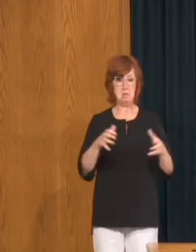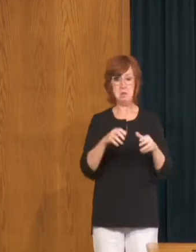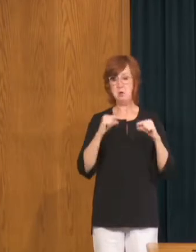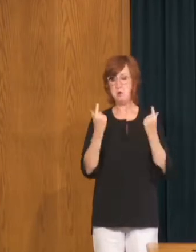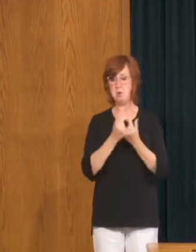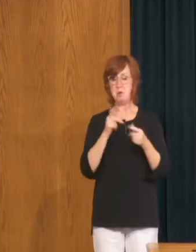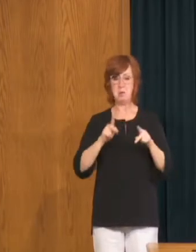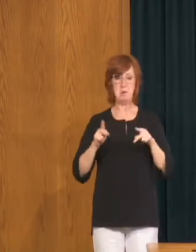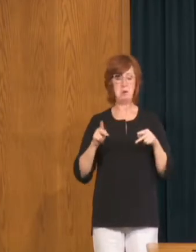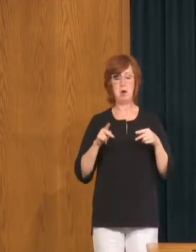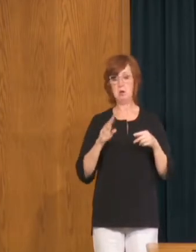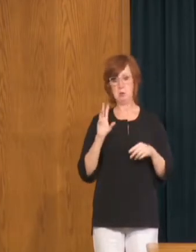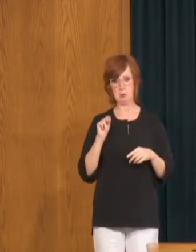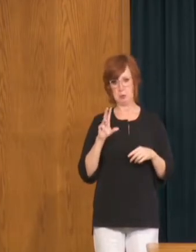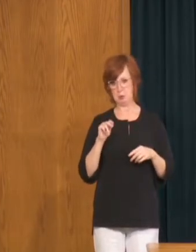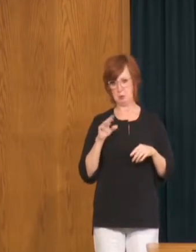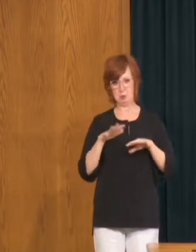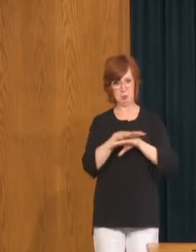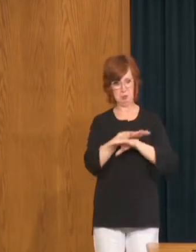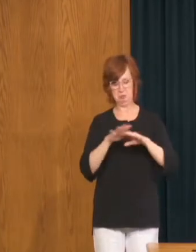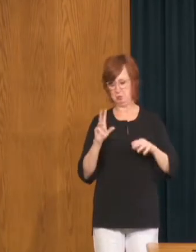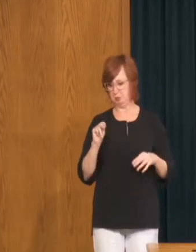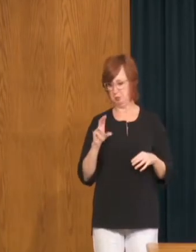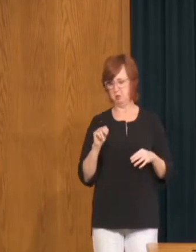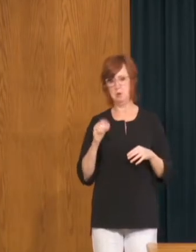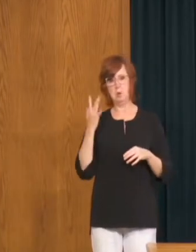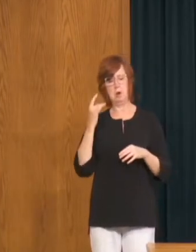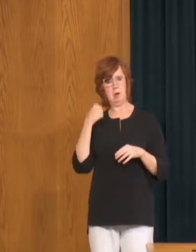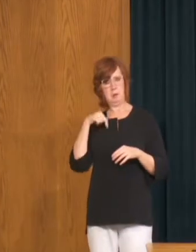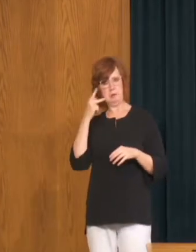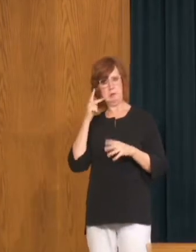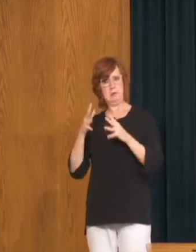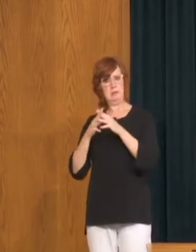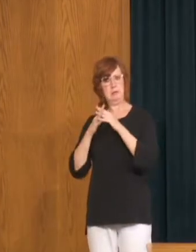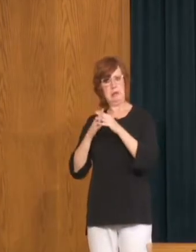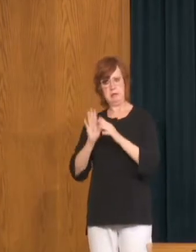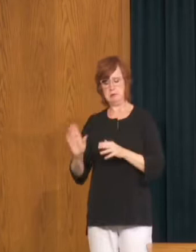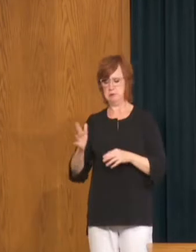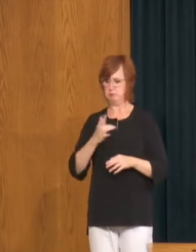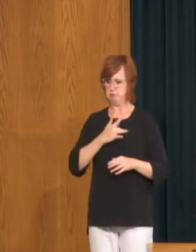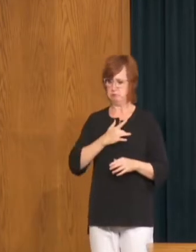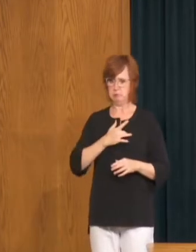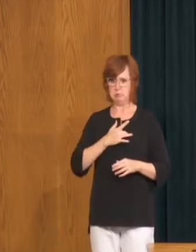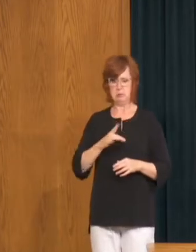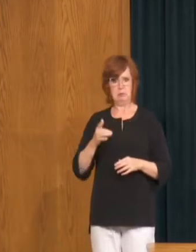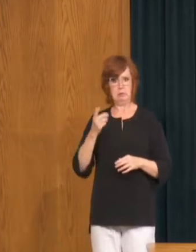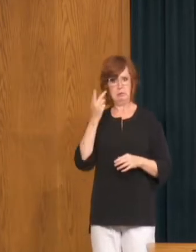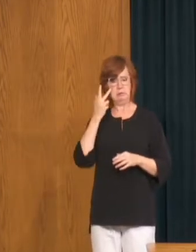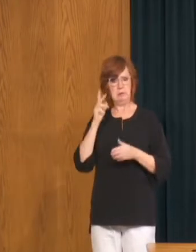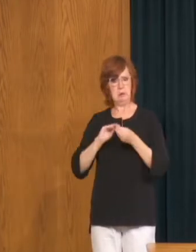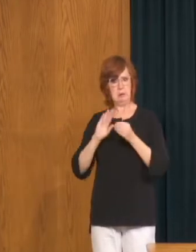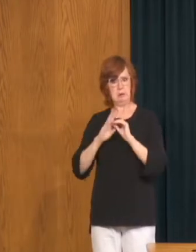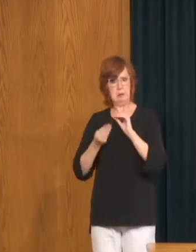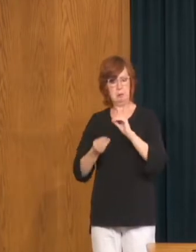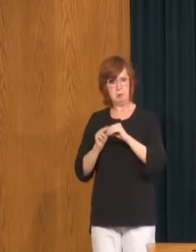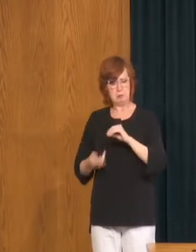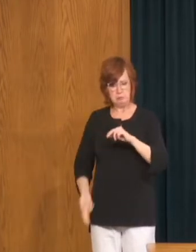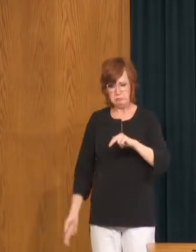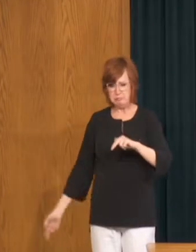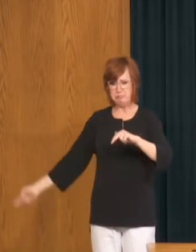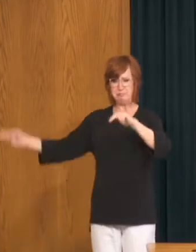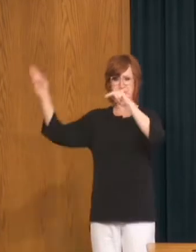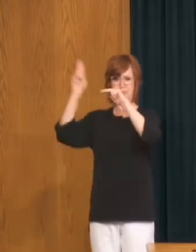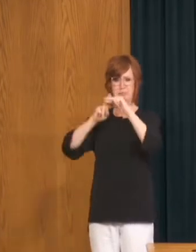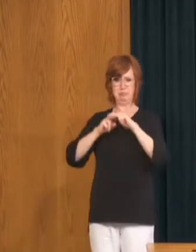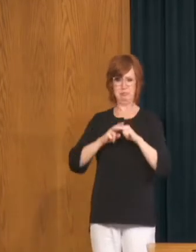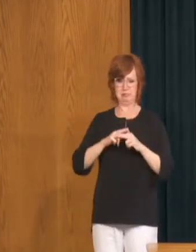new cases. I don't know precisely why this is, but it seems like in some places, as they reopen sectors of